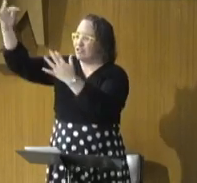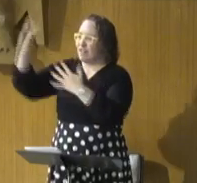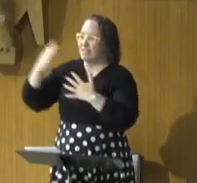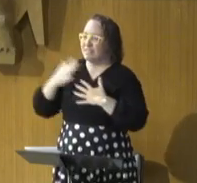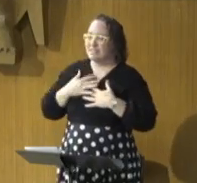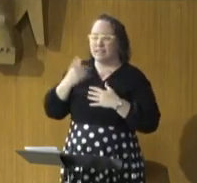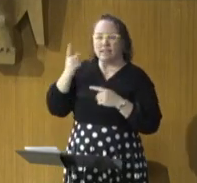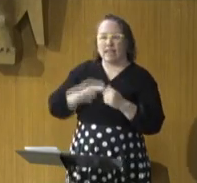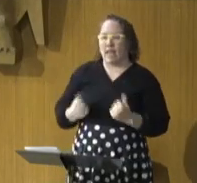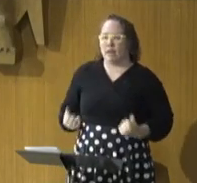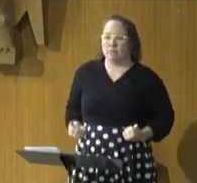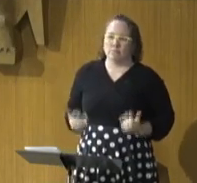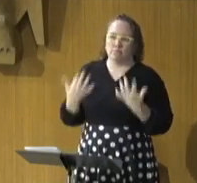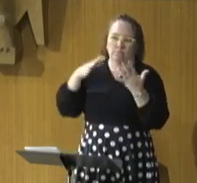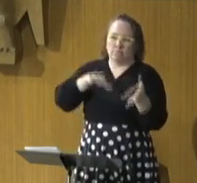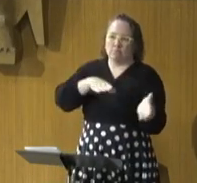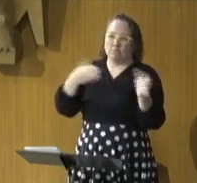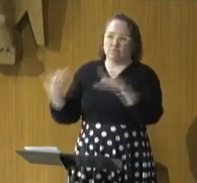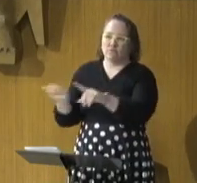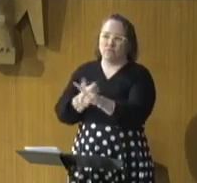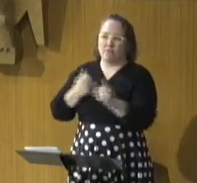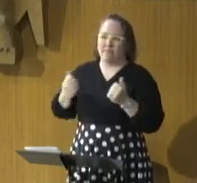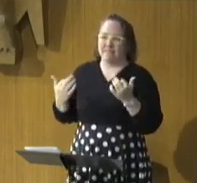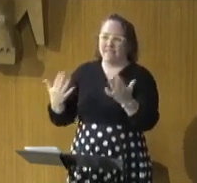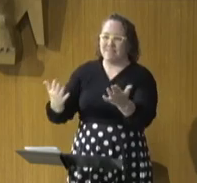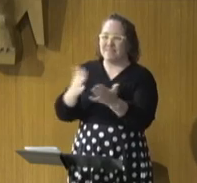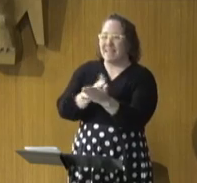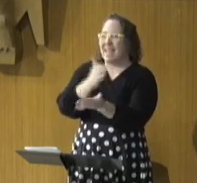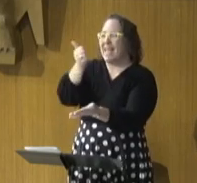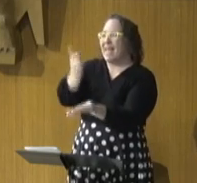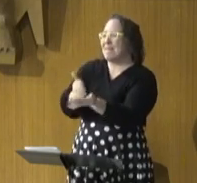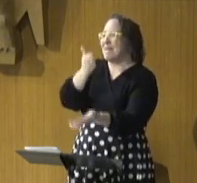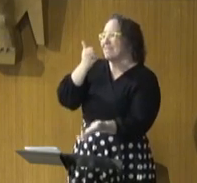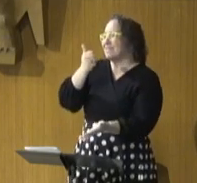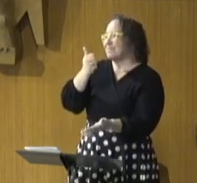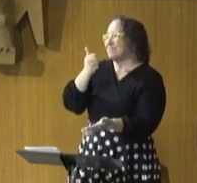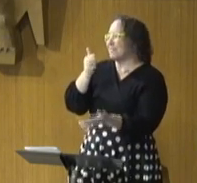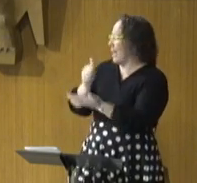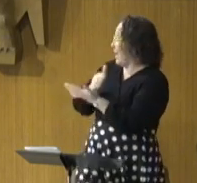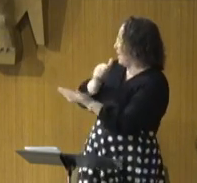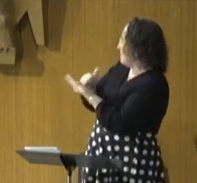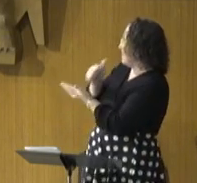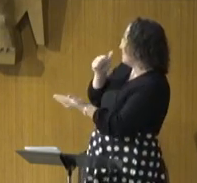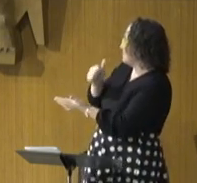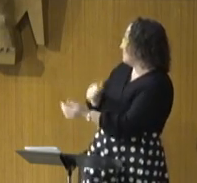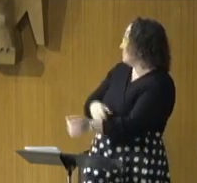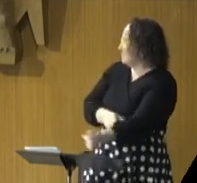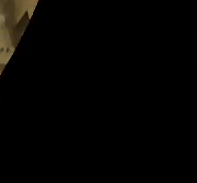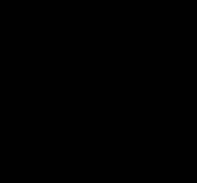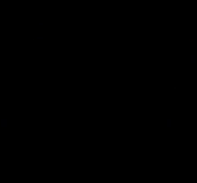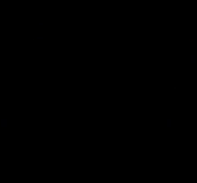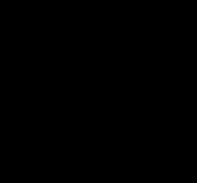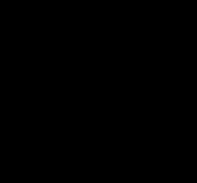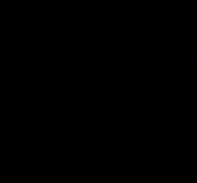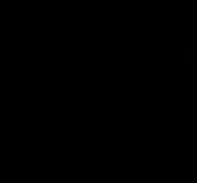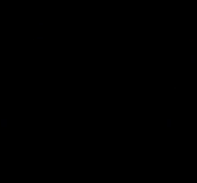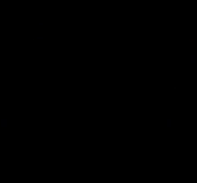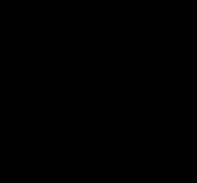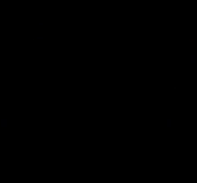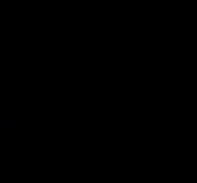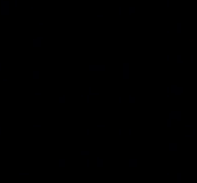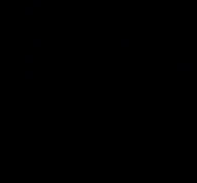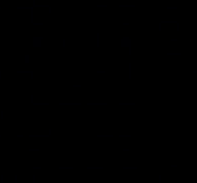consumed by them. Can I get an amen? Amen. Amen. Amen. Amen.